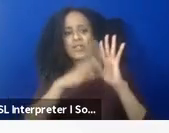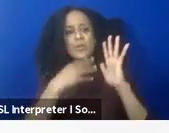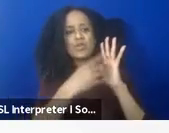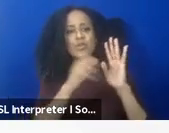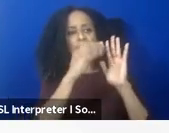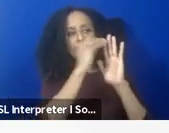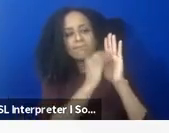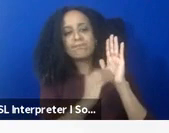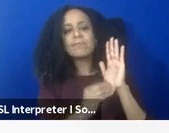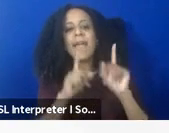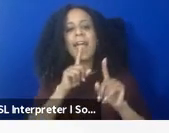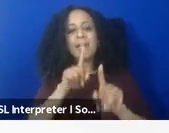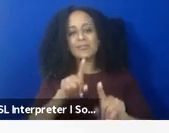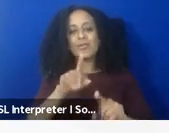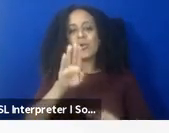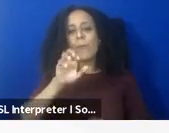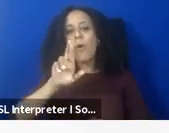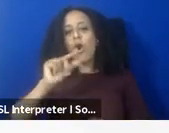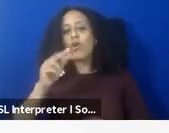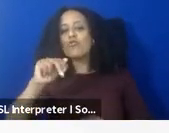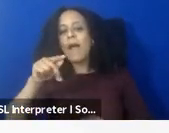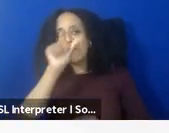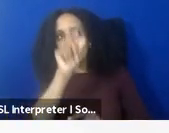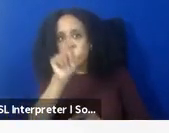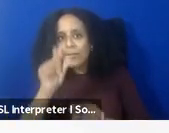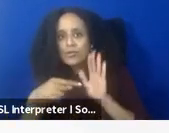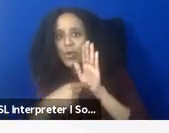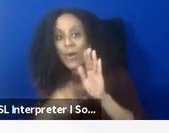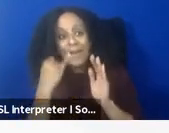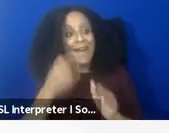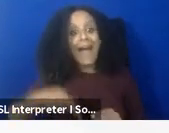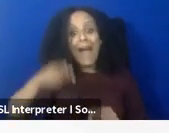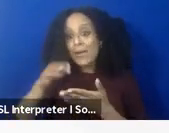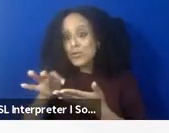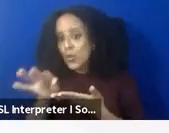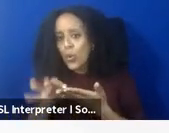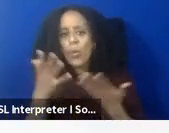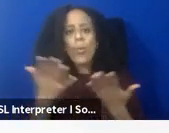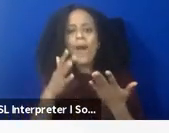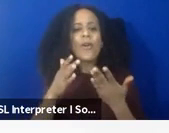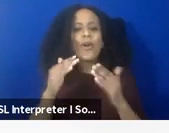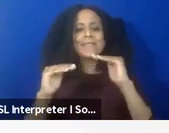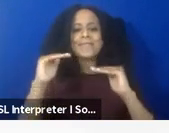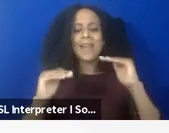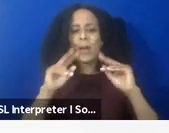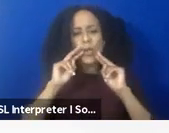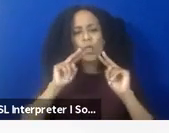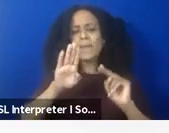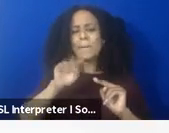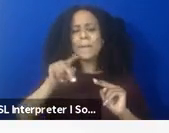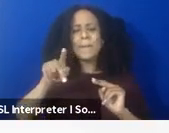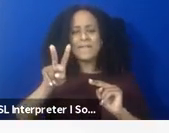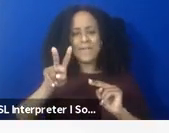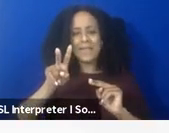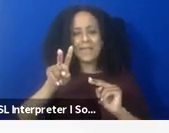their answers and a bar graph is spit out, showing you if the person scored high on one of the subscales. So I would look at the BPPV subscale